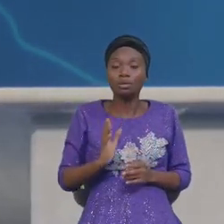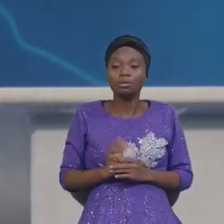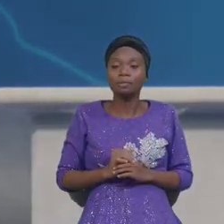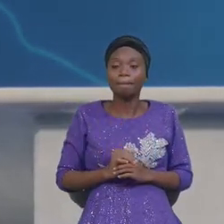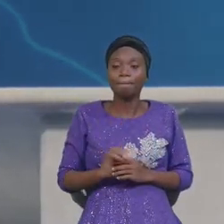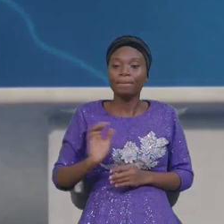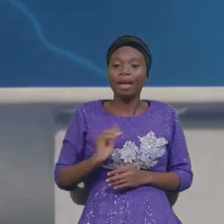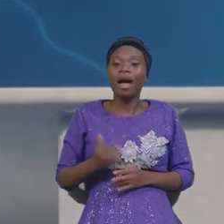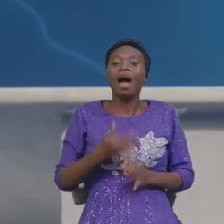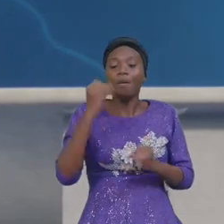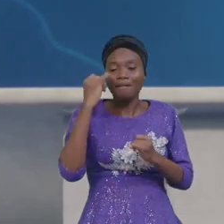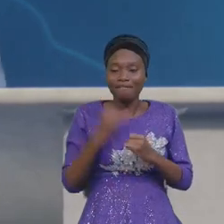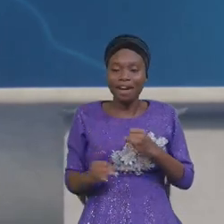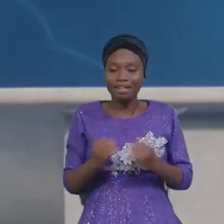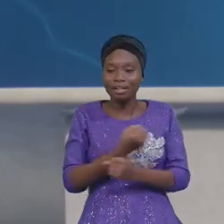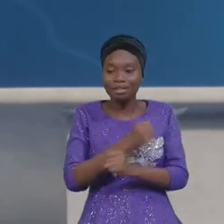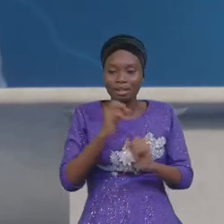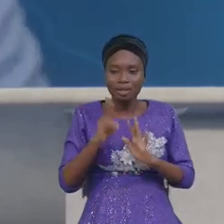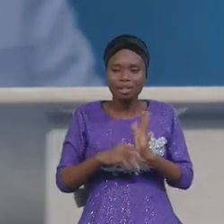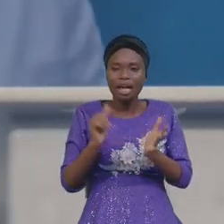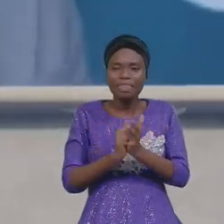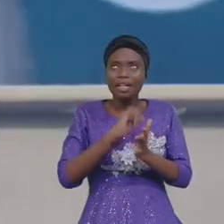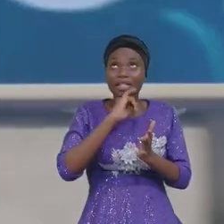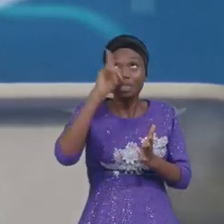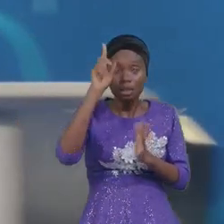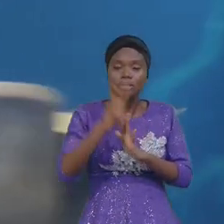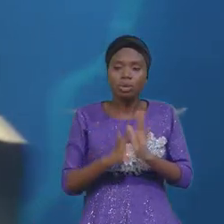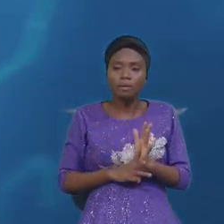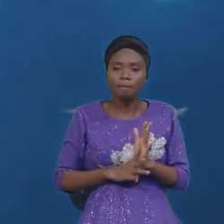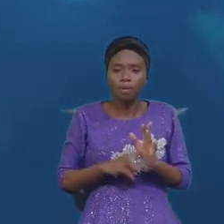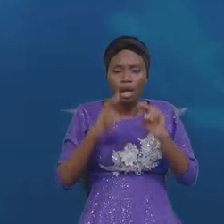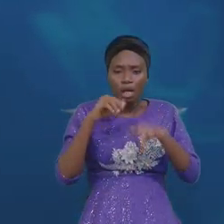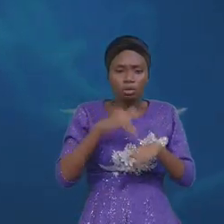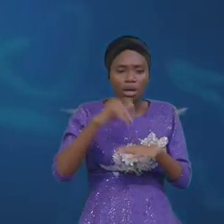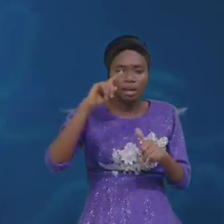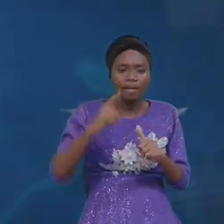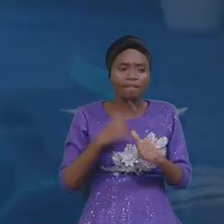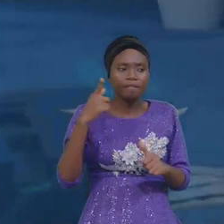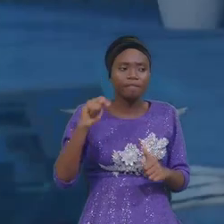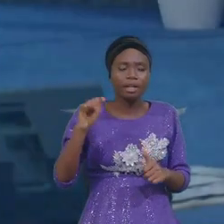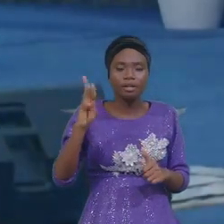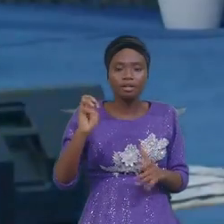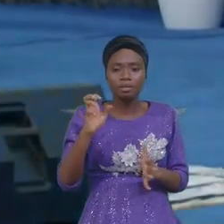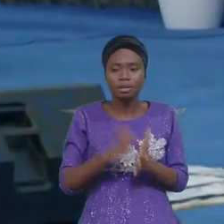a final salvation. That's his will. Look at 1 Timothy